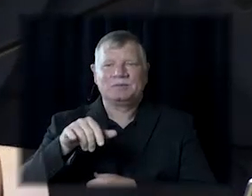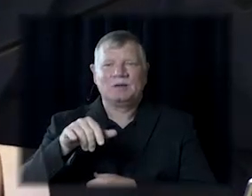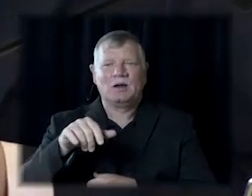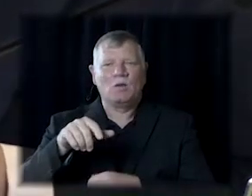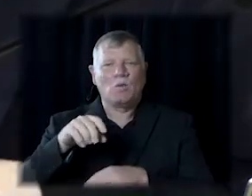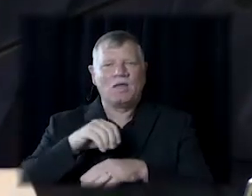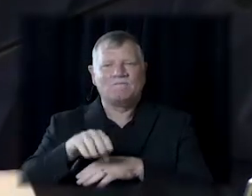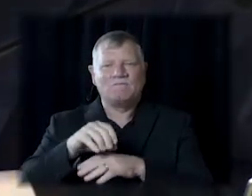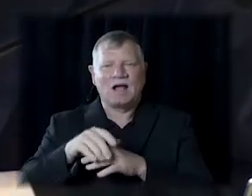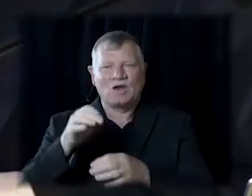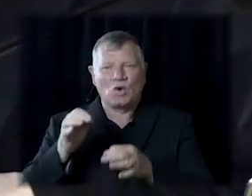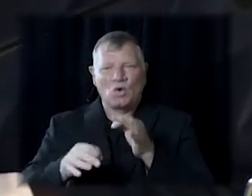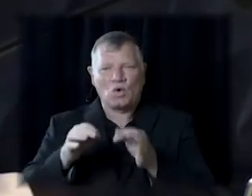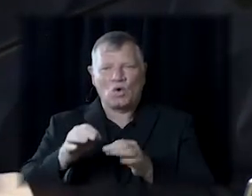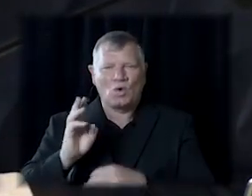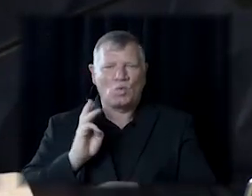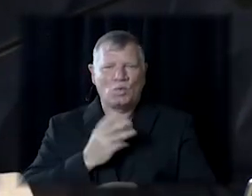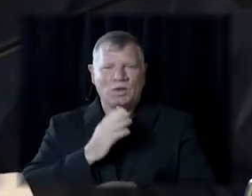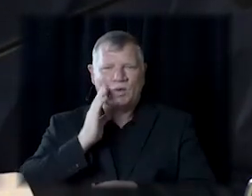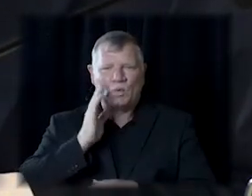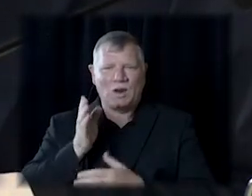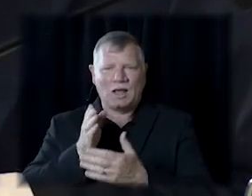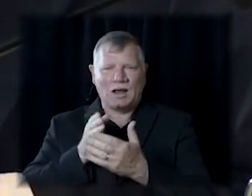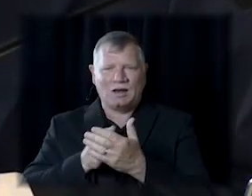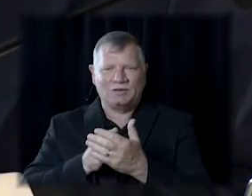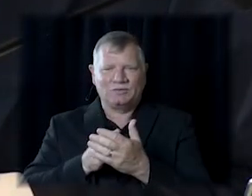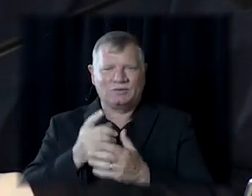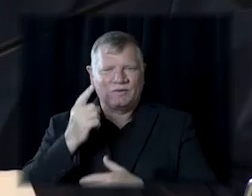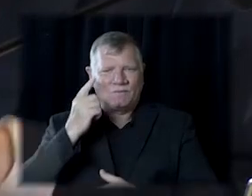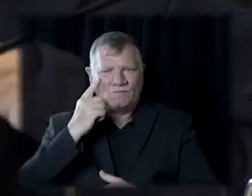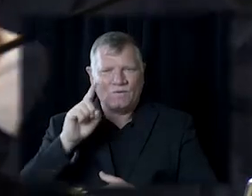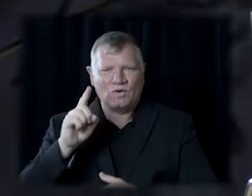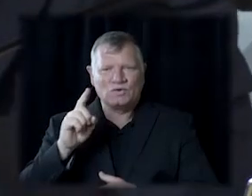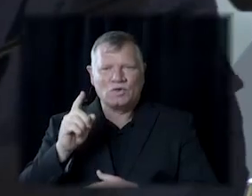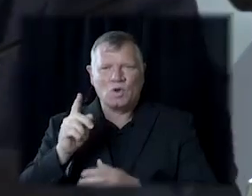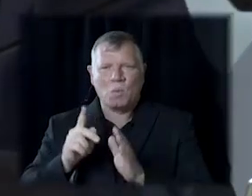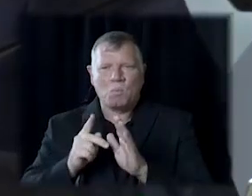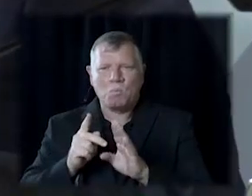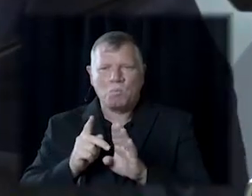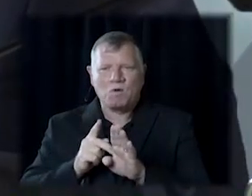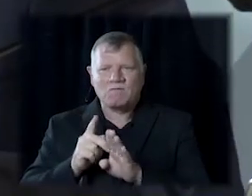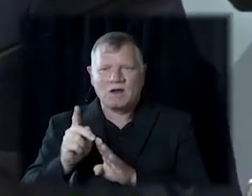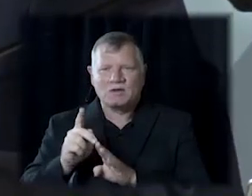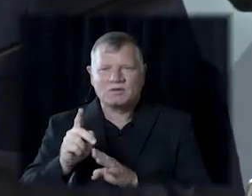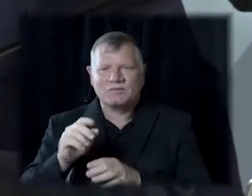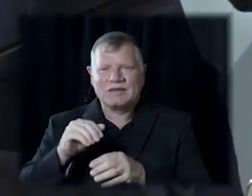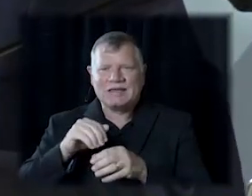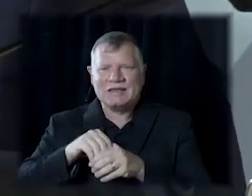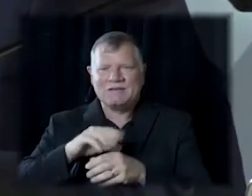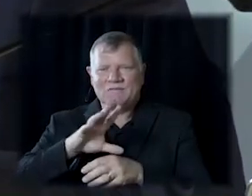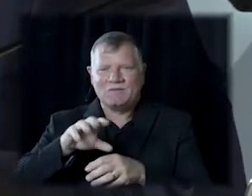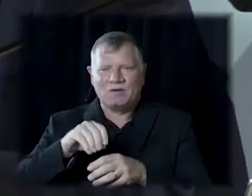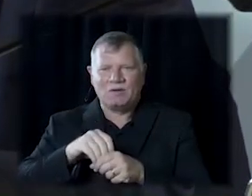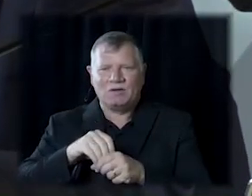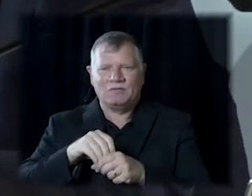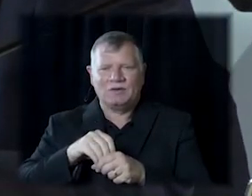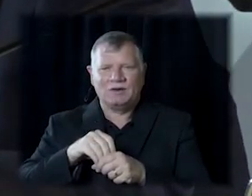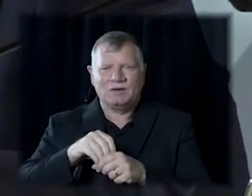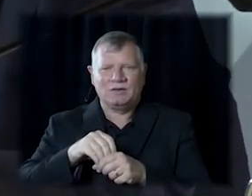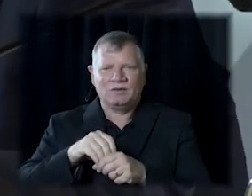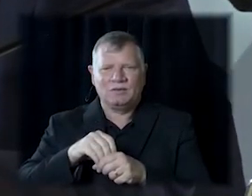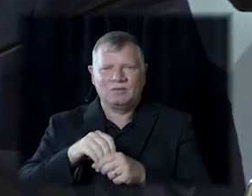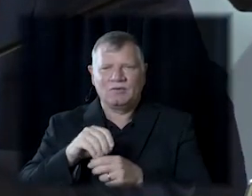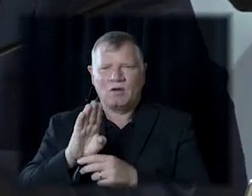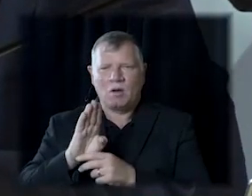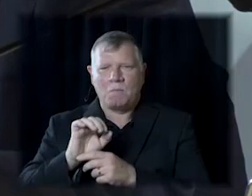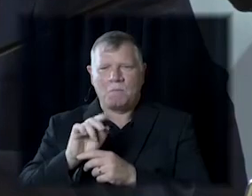court we were going to bring actions against the institutions and professionals involved in the